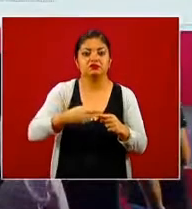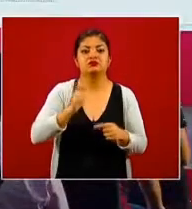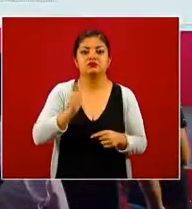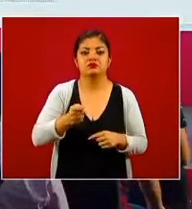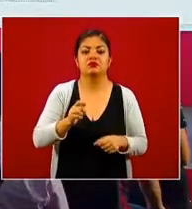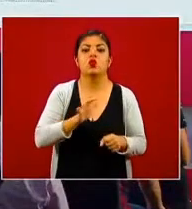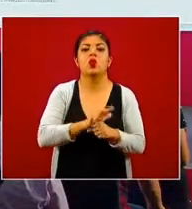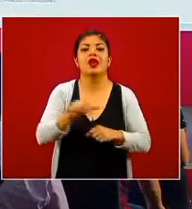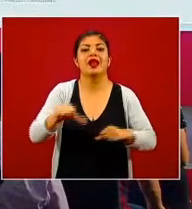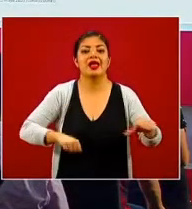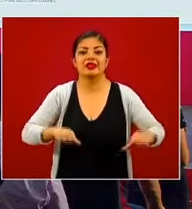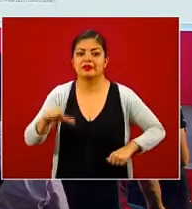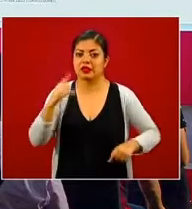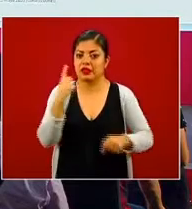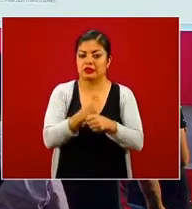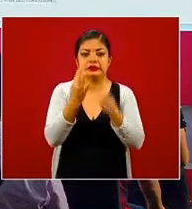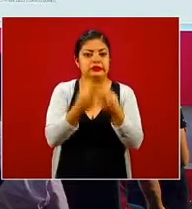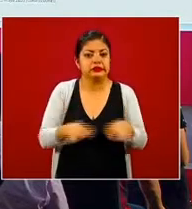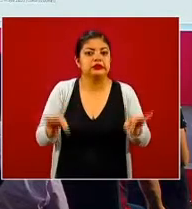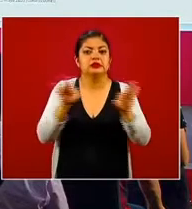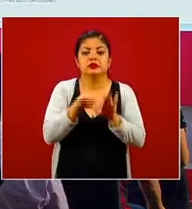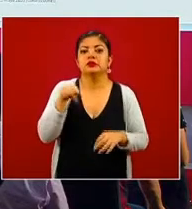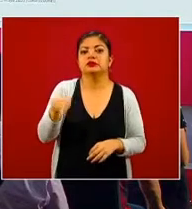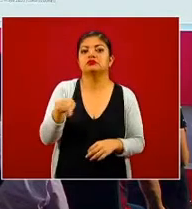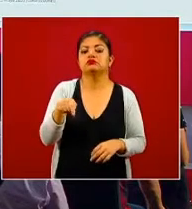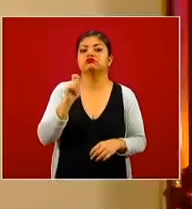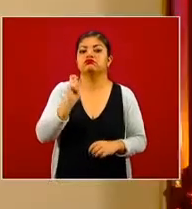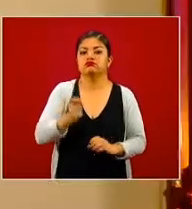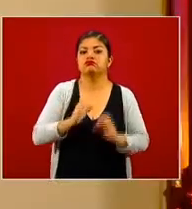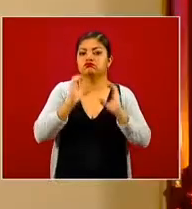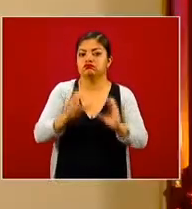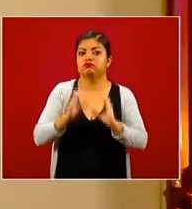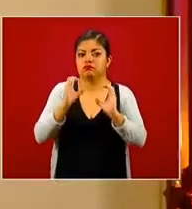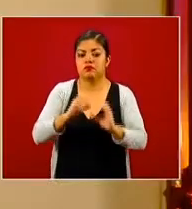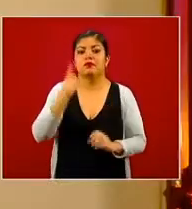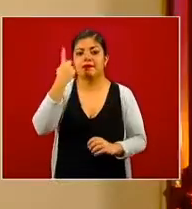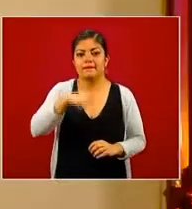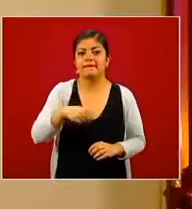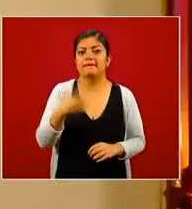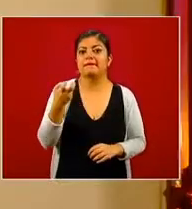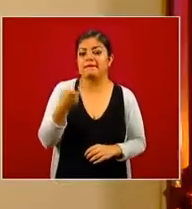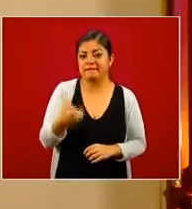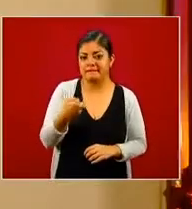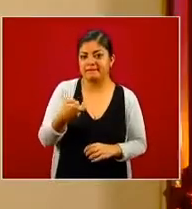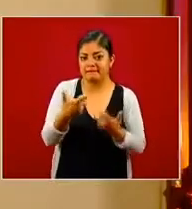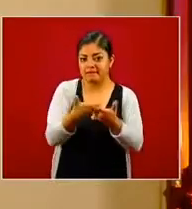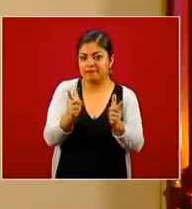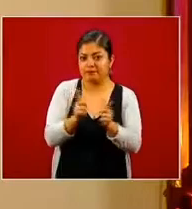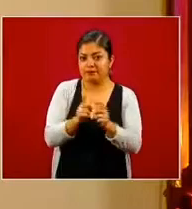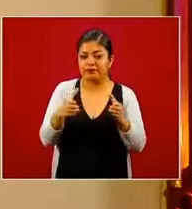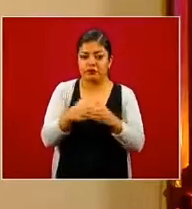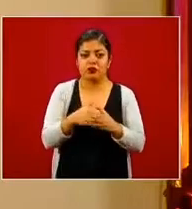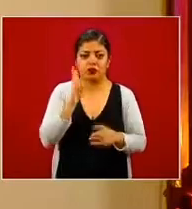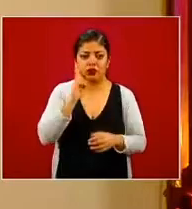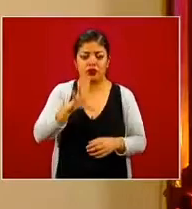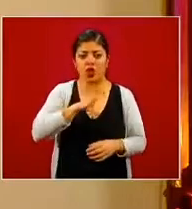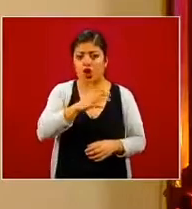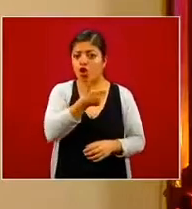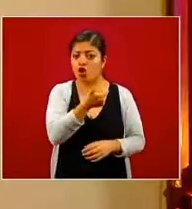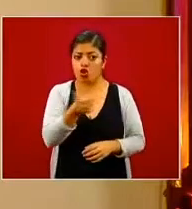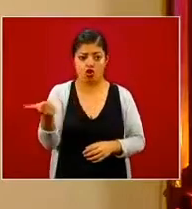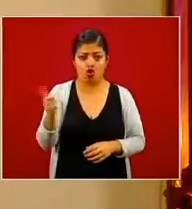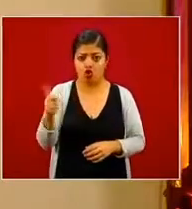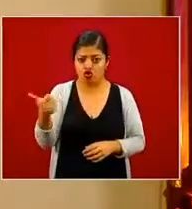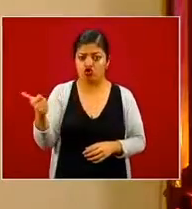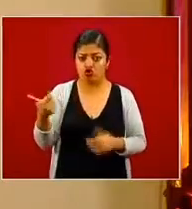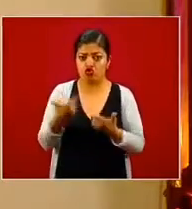or how this has happened over weeks, these people work in essential services. So that's why they have been active, and